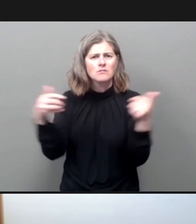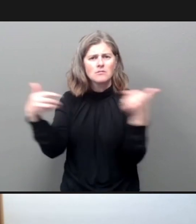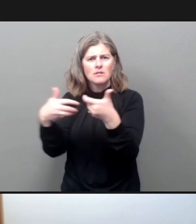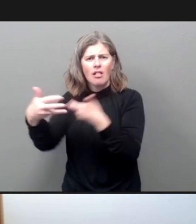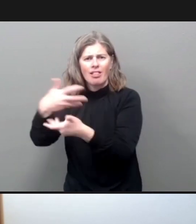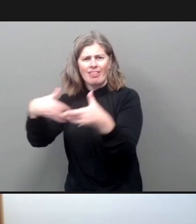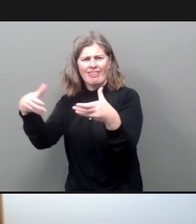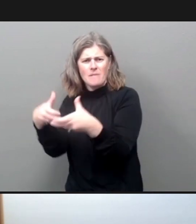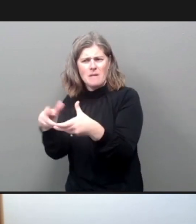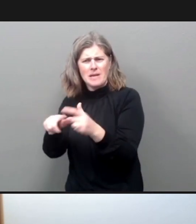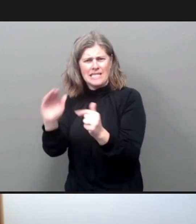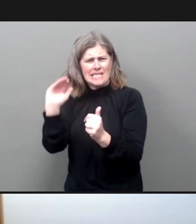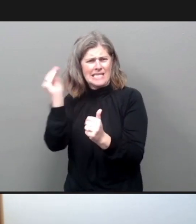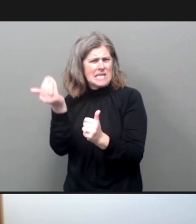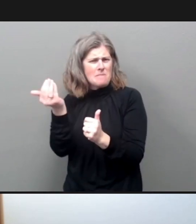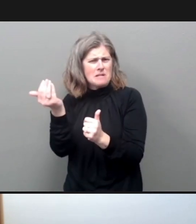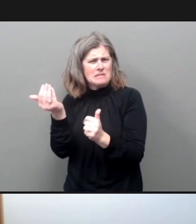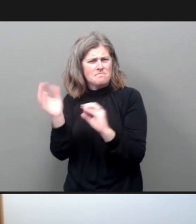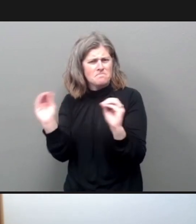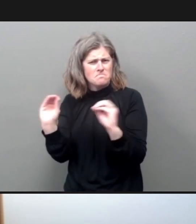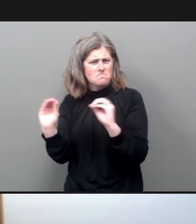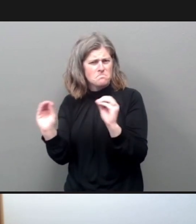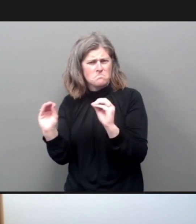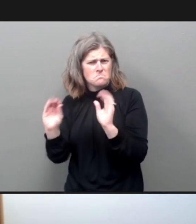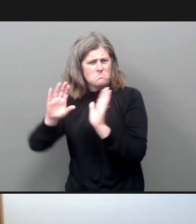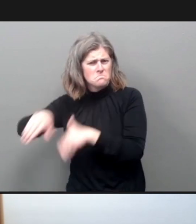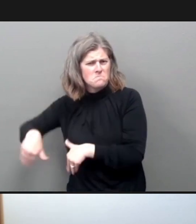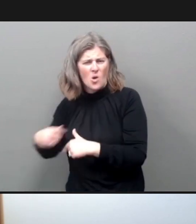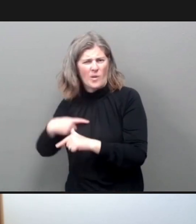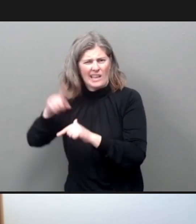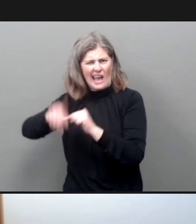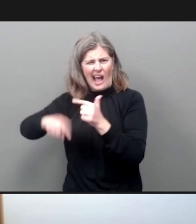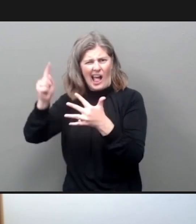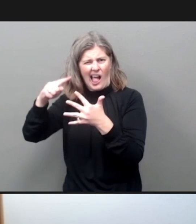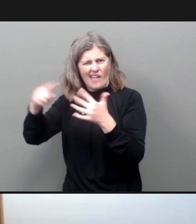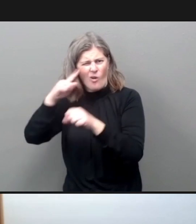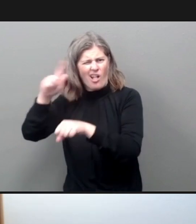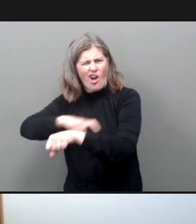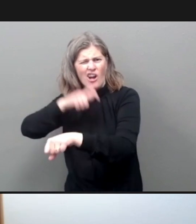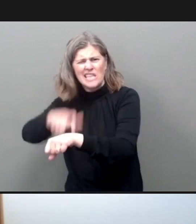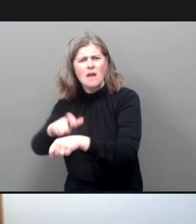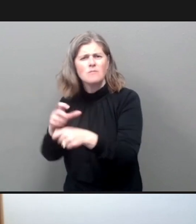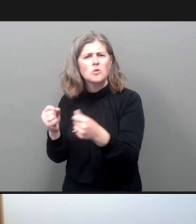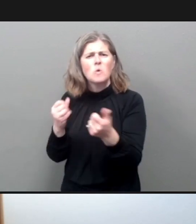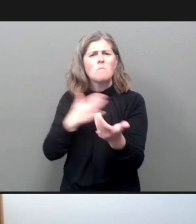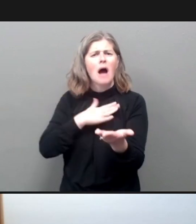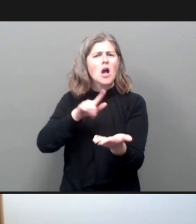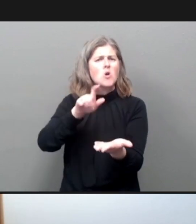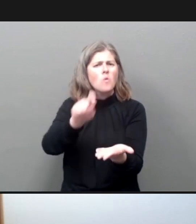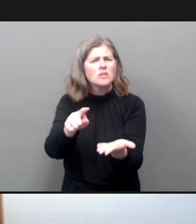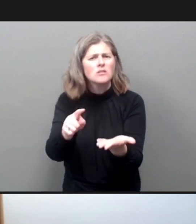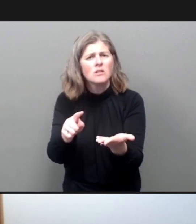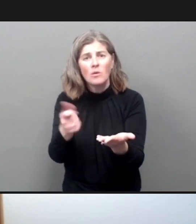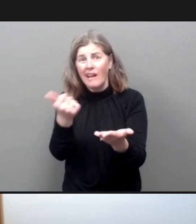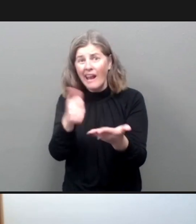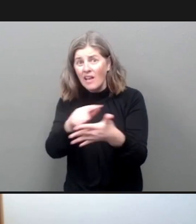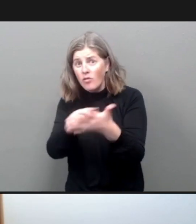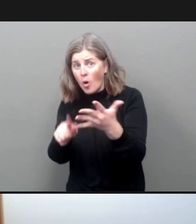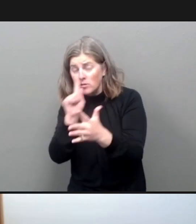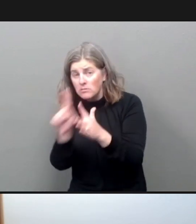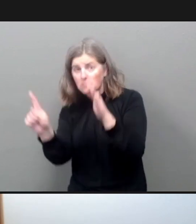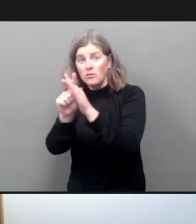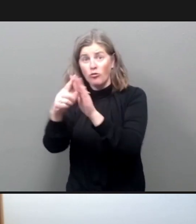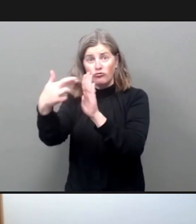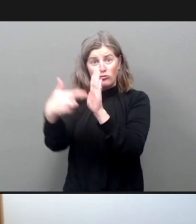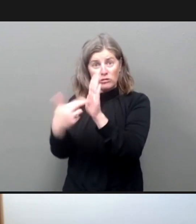that seemed as though that might fall under the things we can't do for a long time. So I guess my question is, would any of those things come back? And if